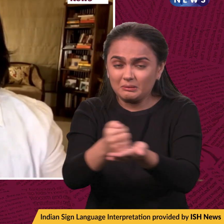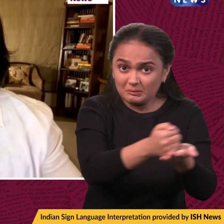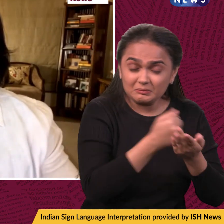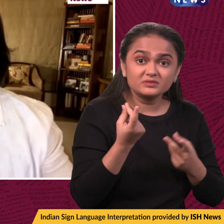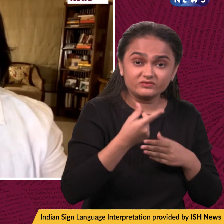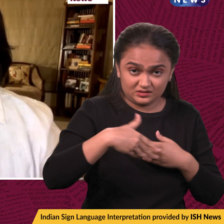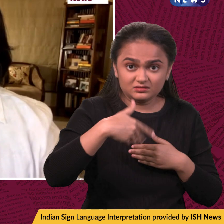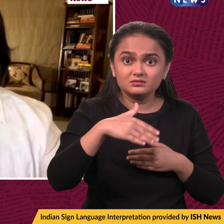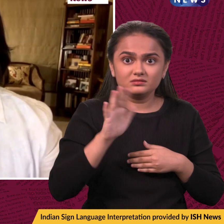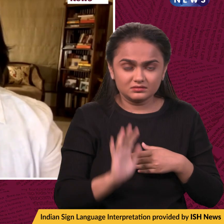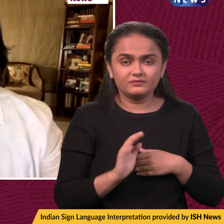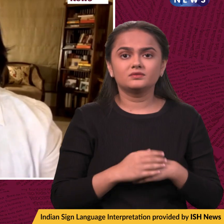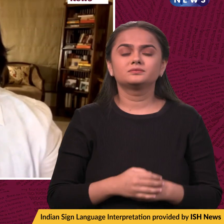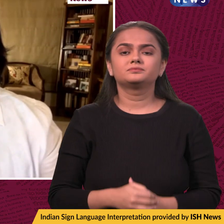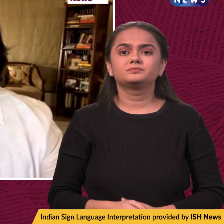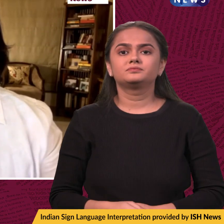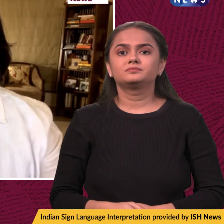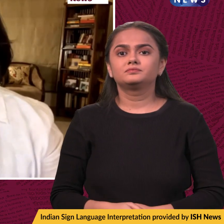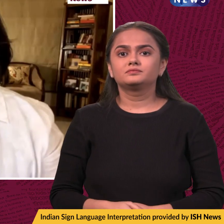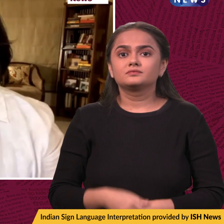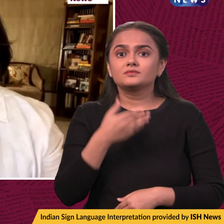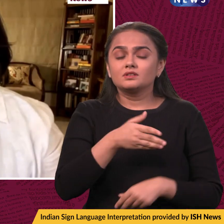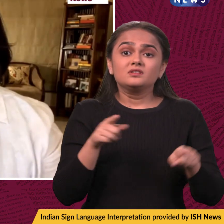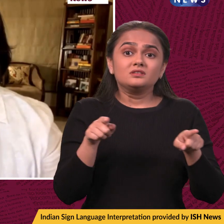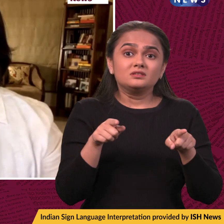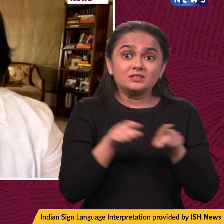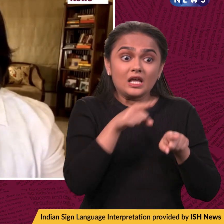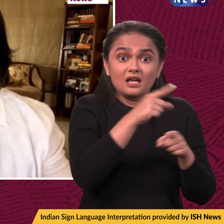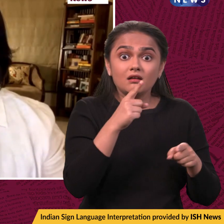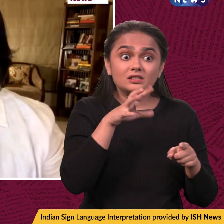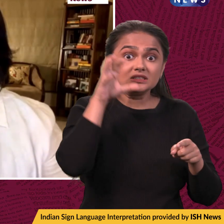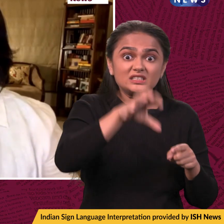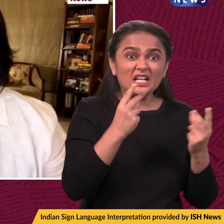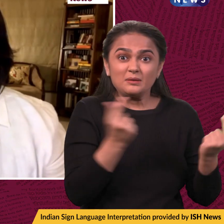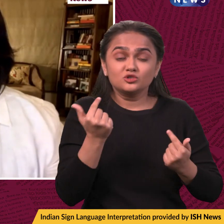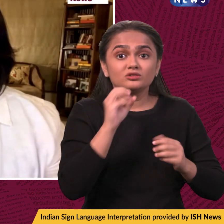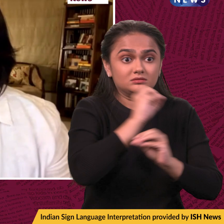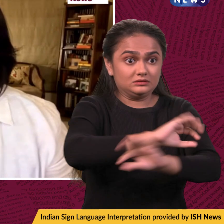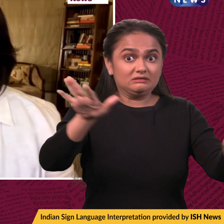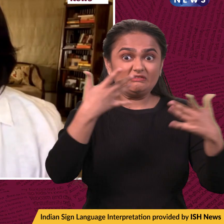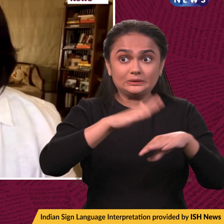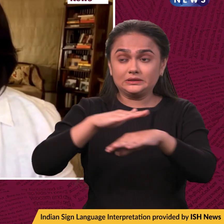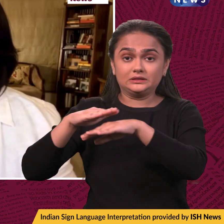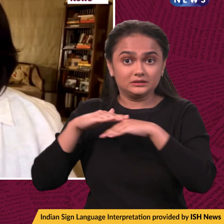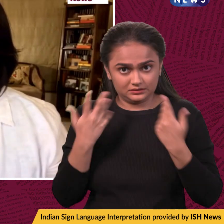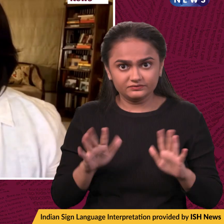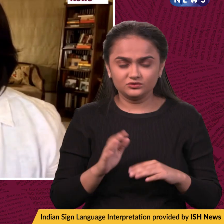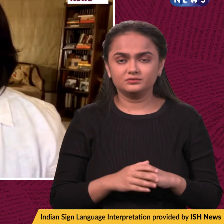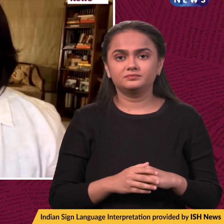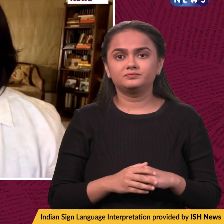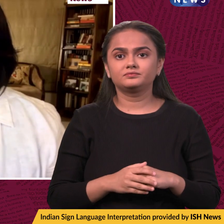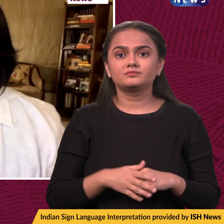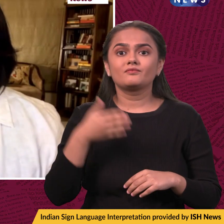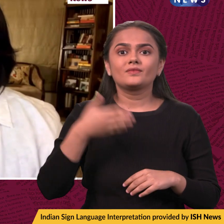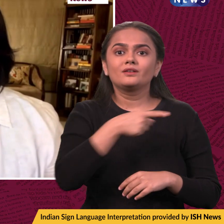moved into Tennessee and Kentucky. The state of emergency has been declared in Kentucky. The Chinese e-commerce